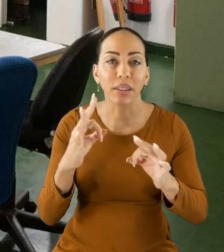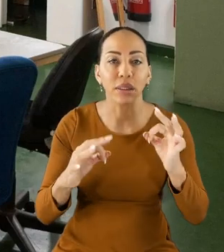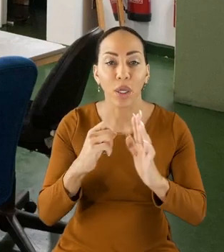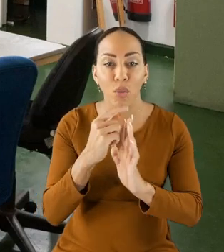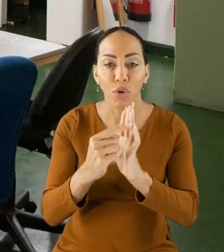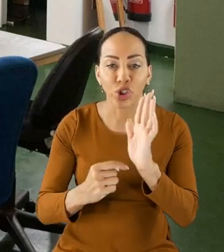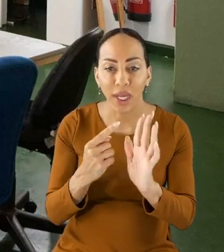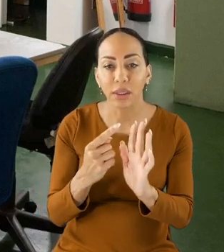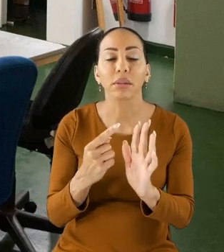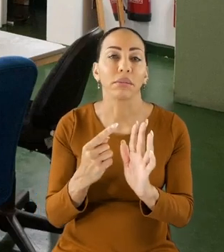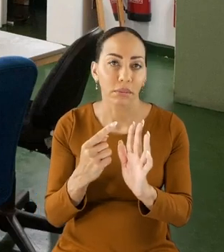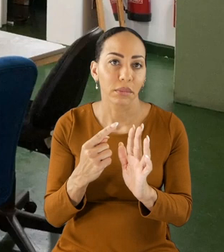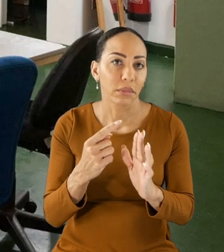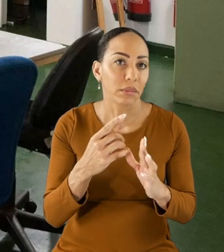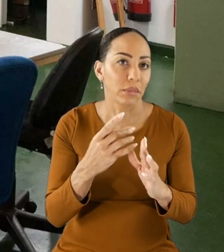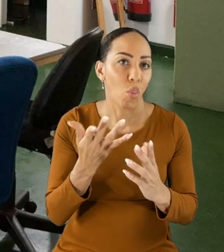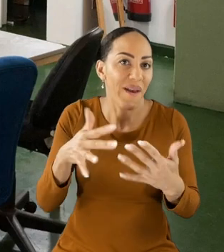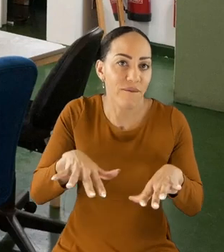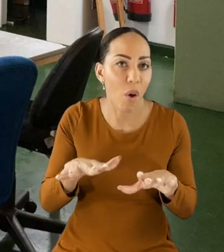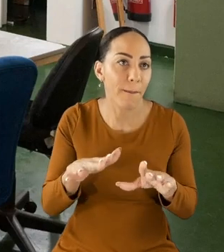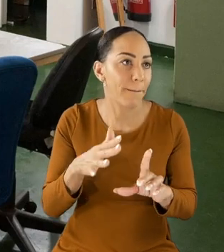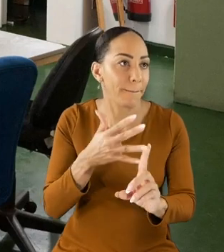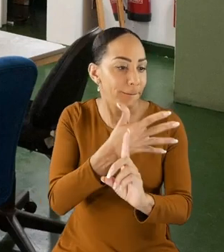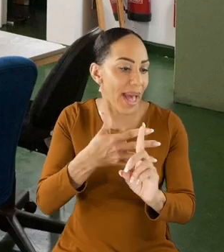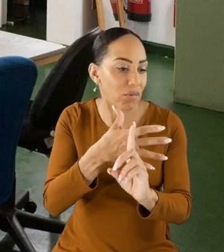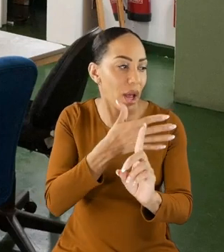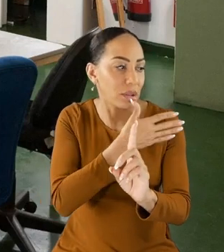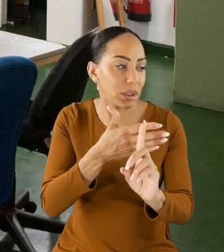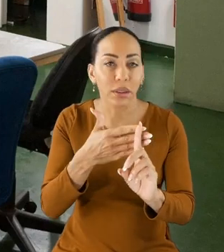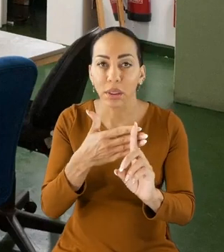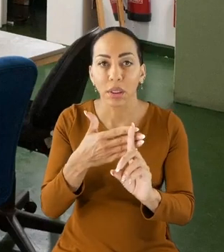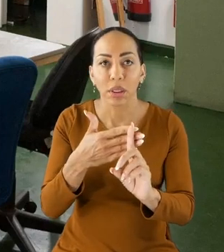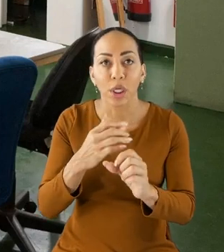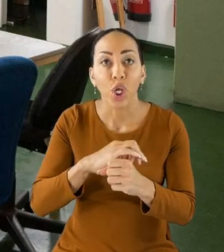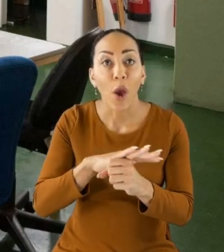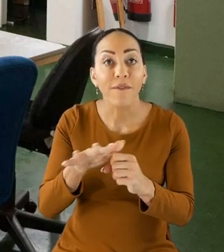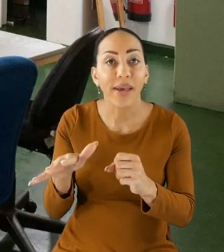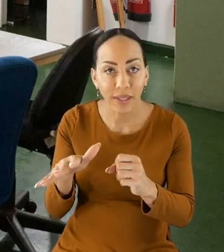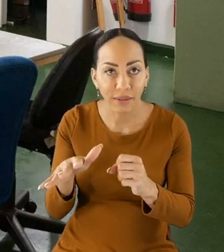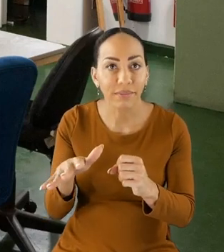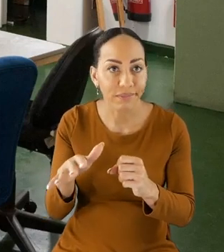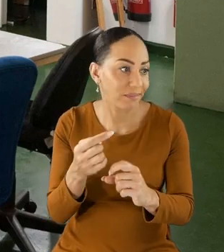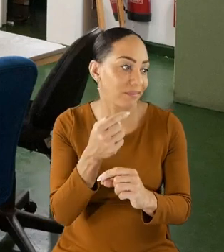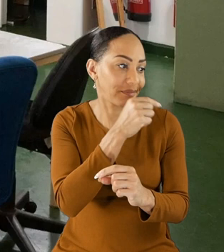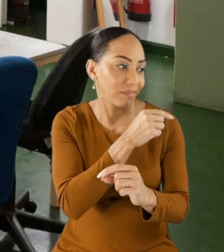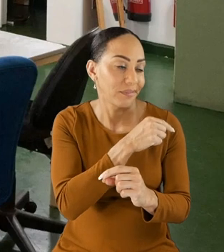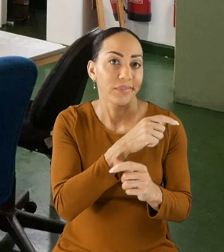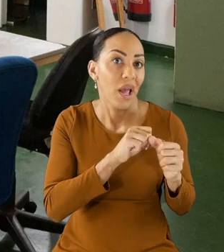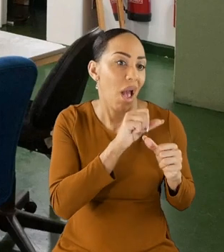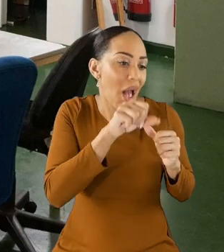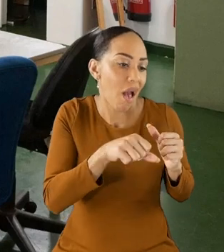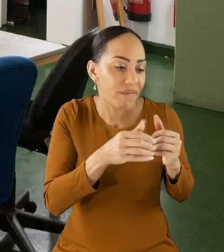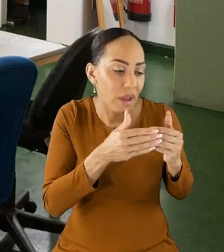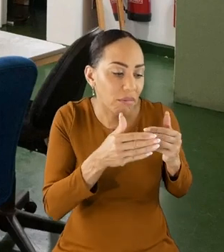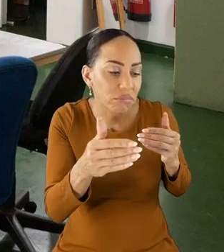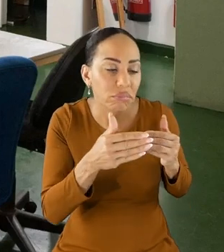where it came from, the context of COVID, of lockdown, and what happened during that time, and the sorts of things that have happened since the project.